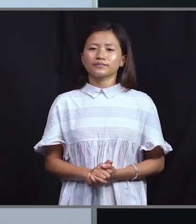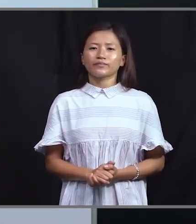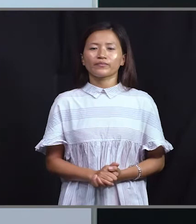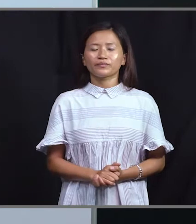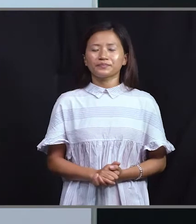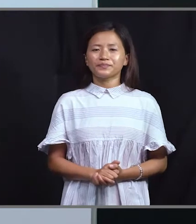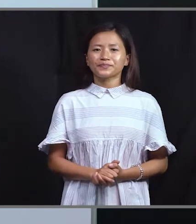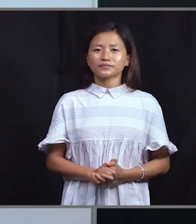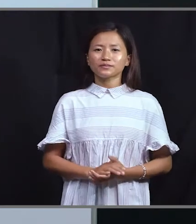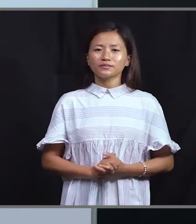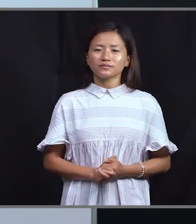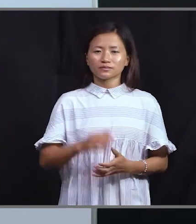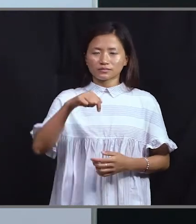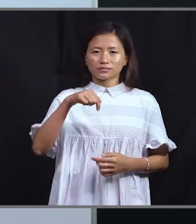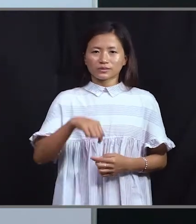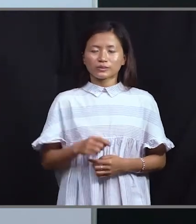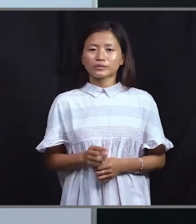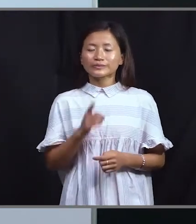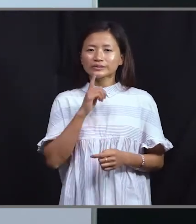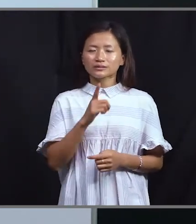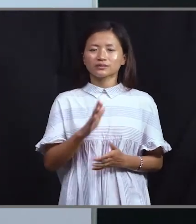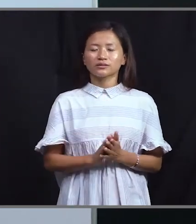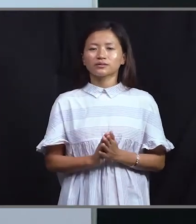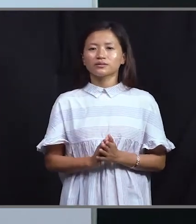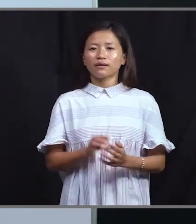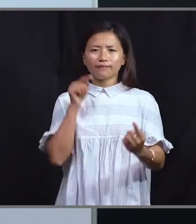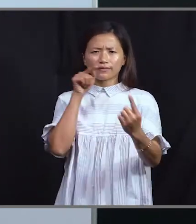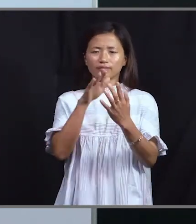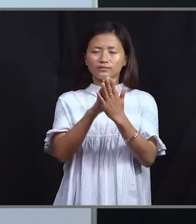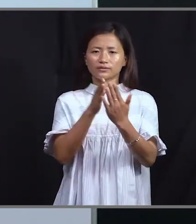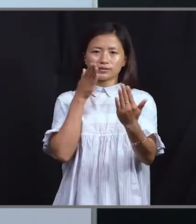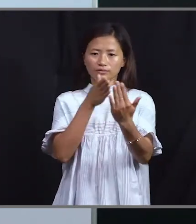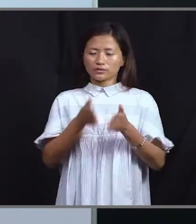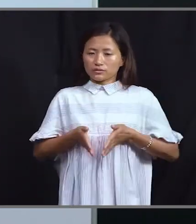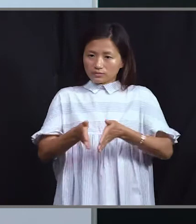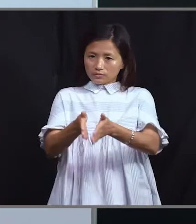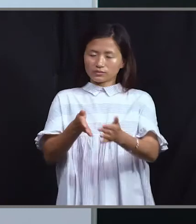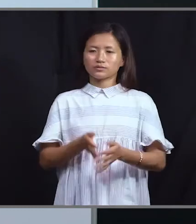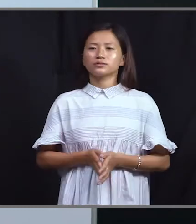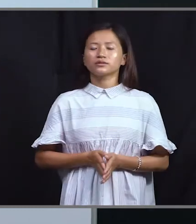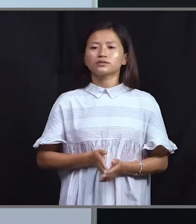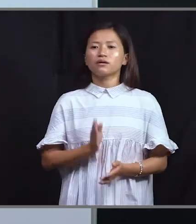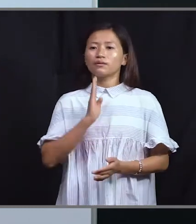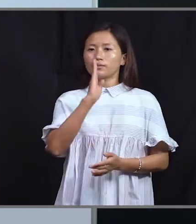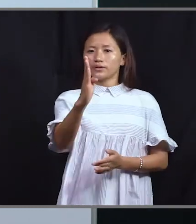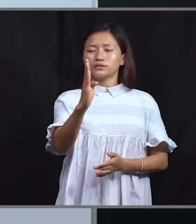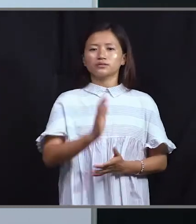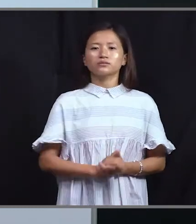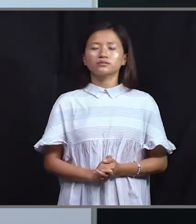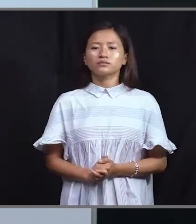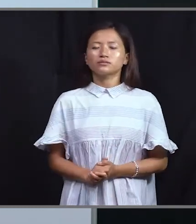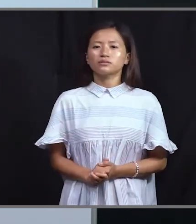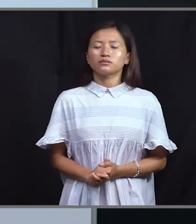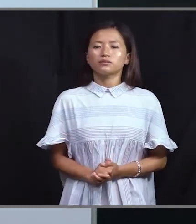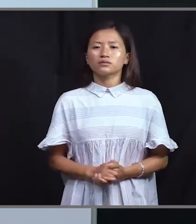Directing, okay? Now, when we say directing means giving direction, isn't it? Giving direction. Now here,